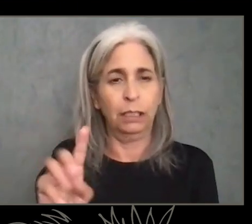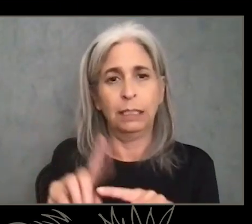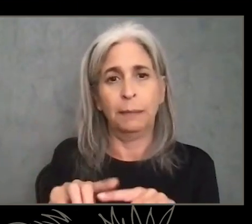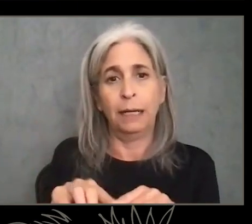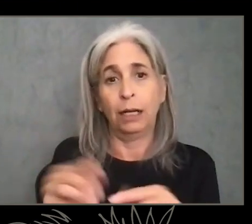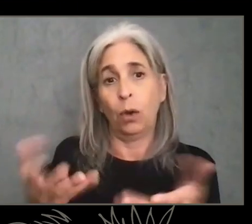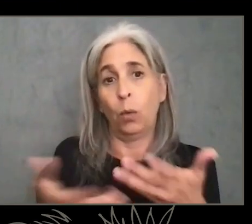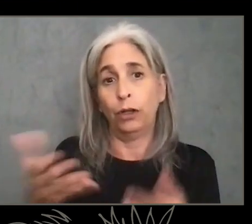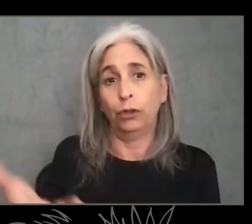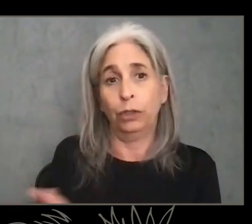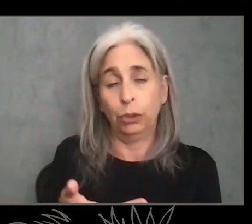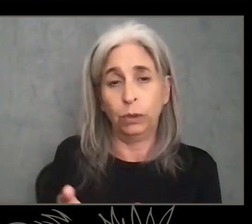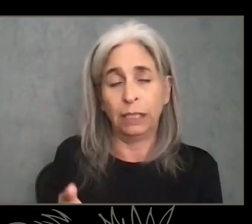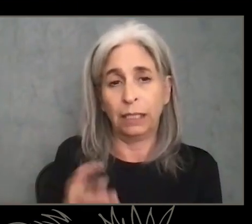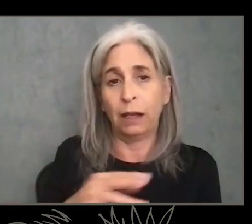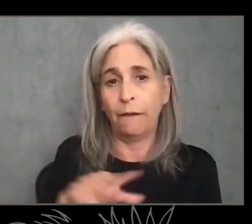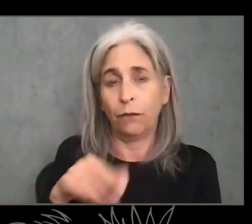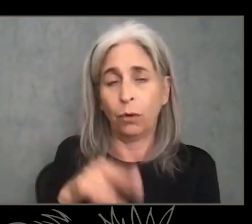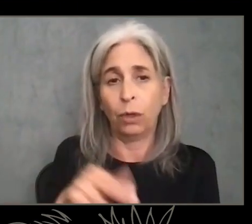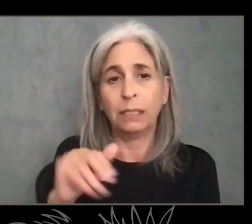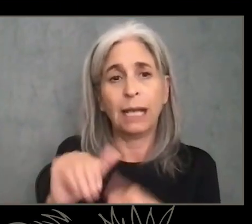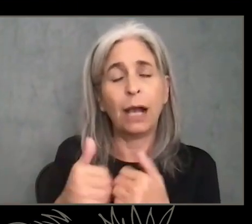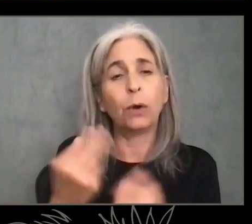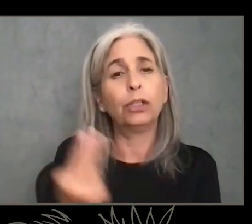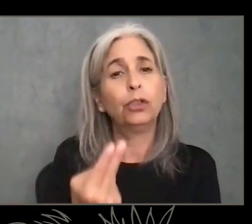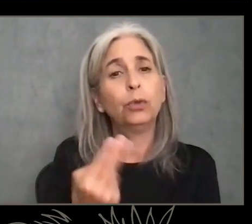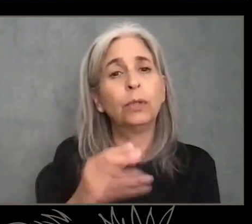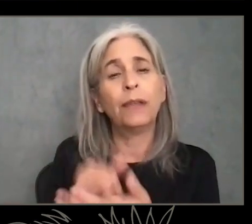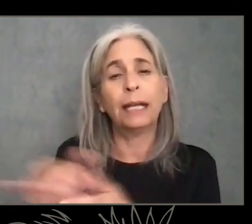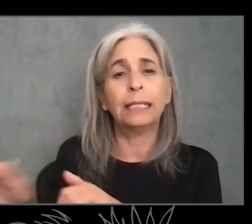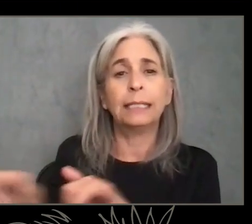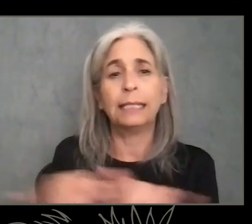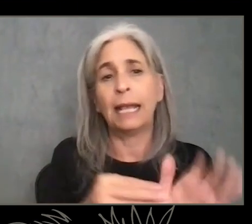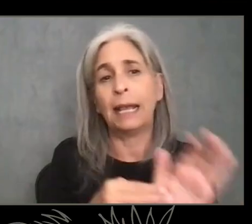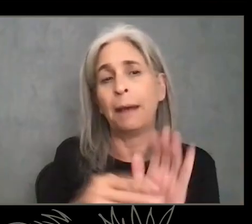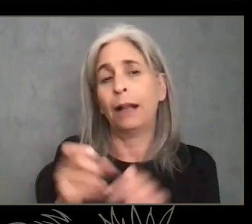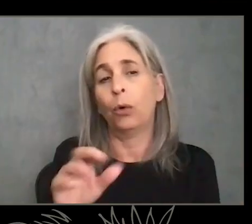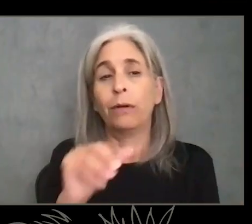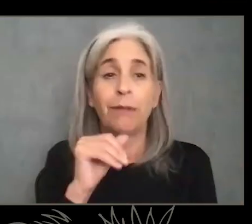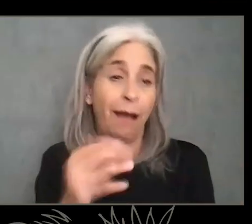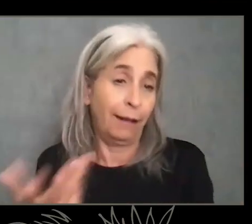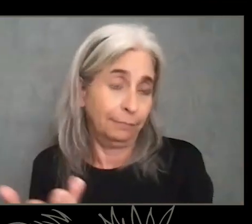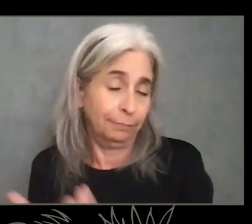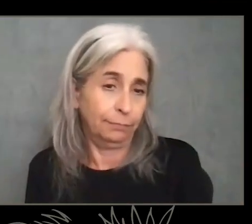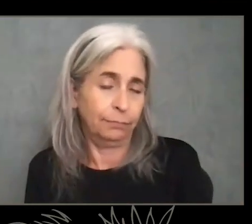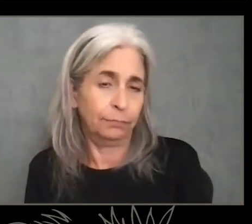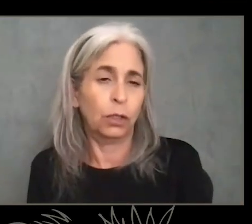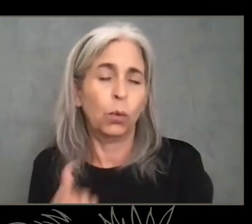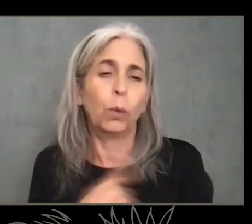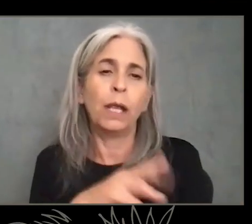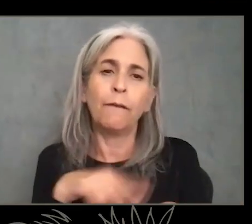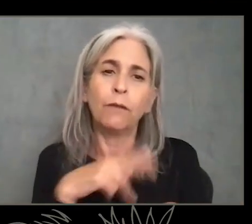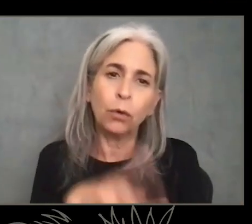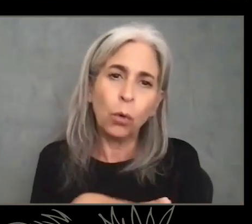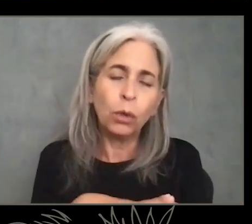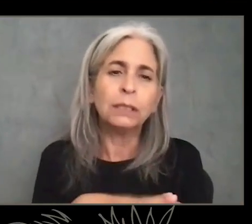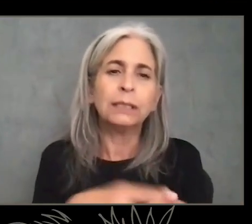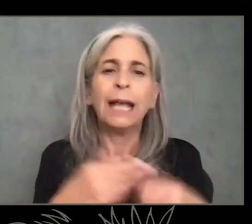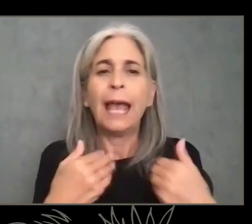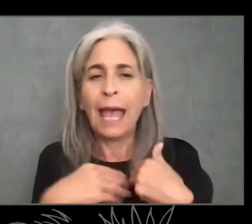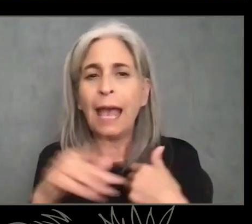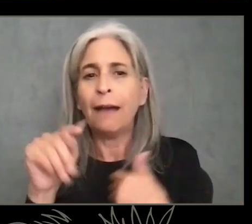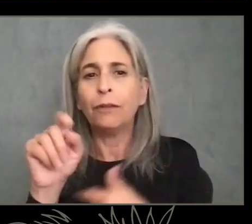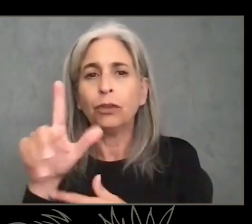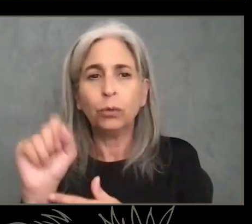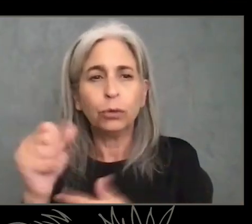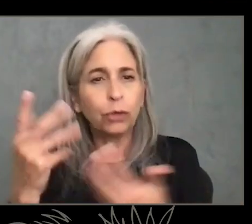using would be, of course, how can you use that same model or not. And of course, there are already tools out there